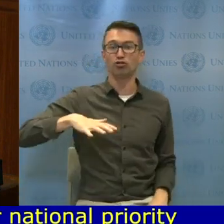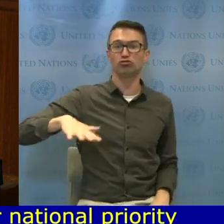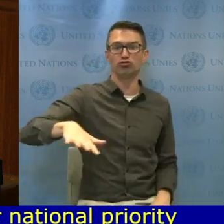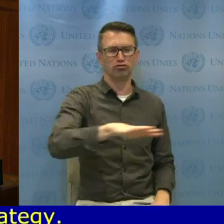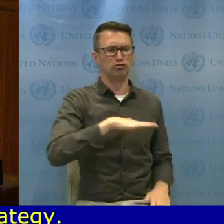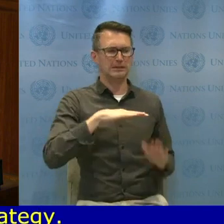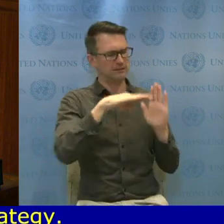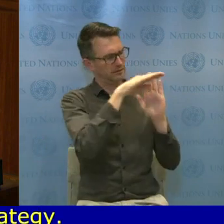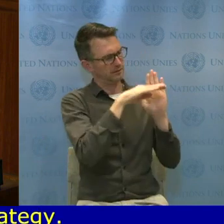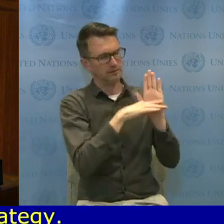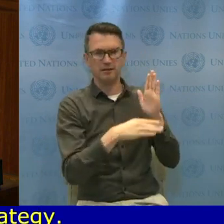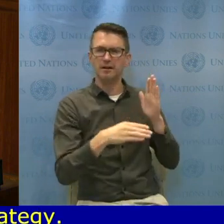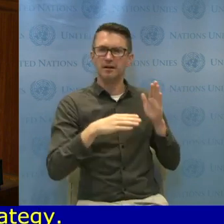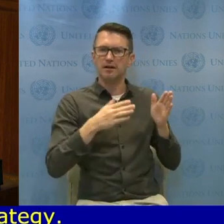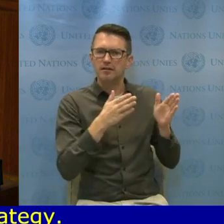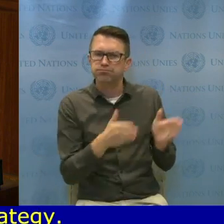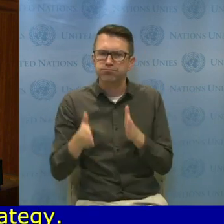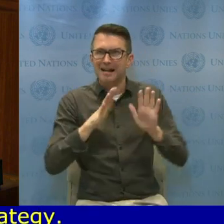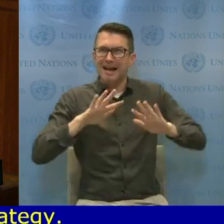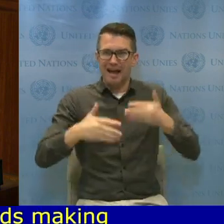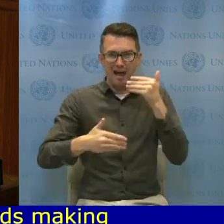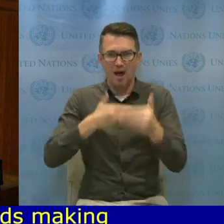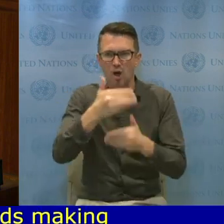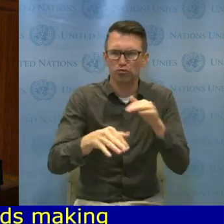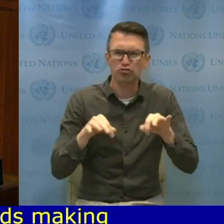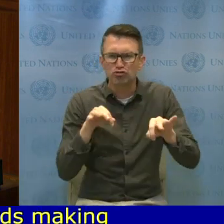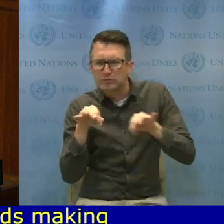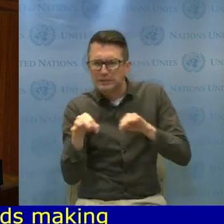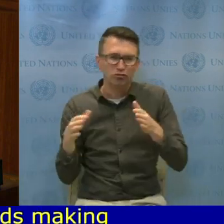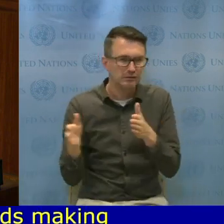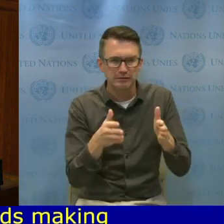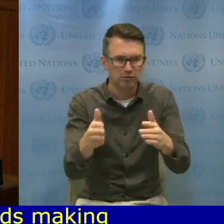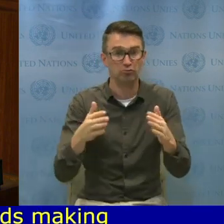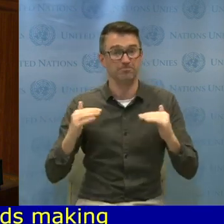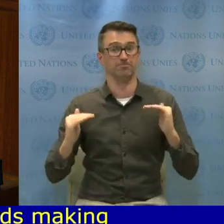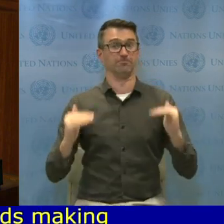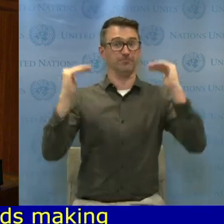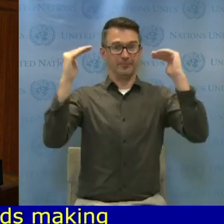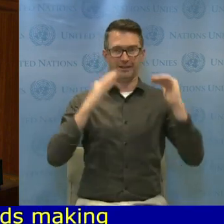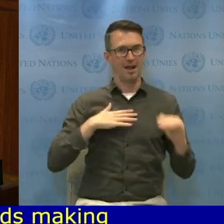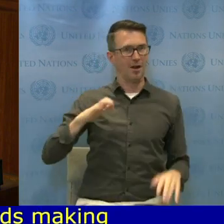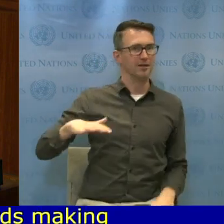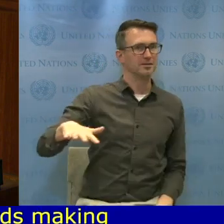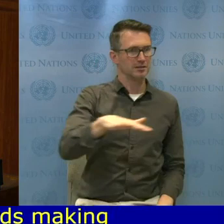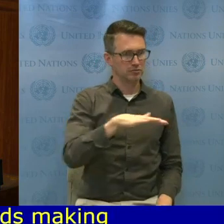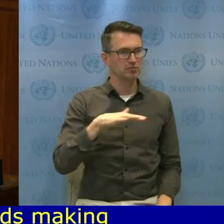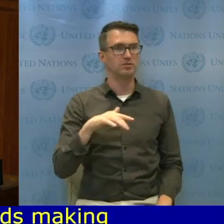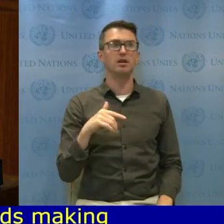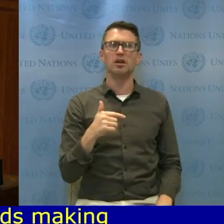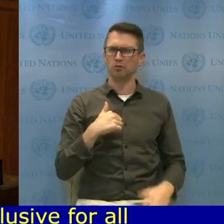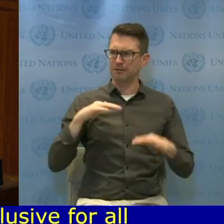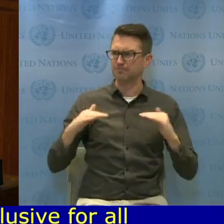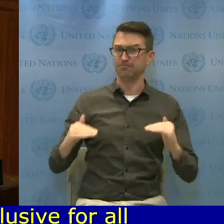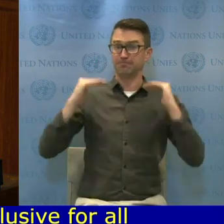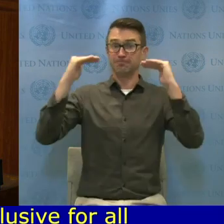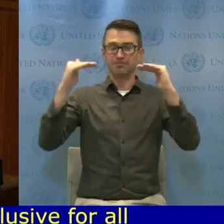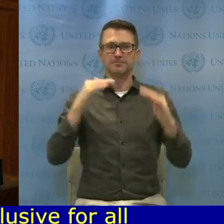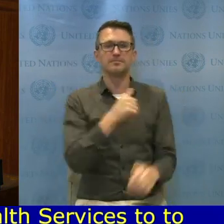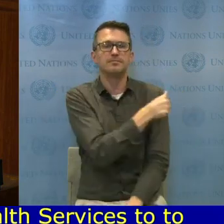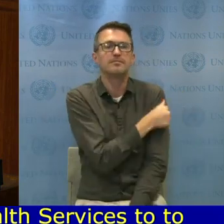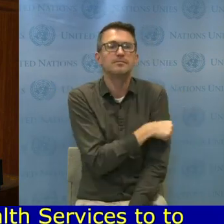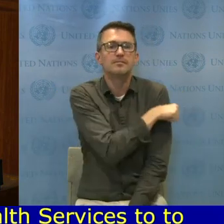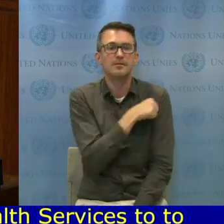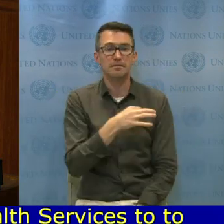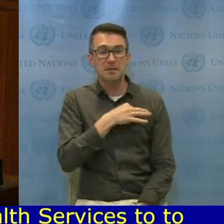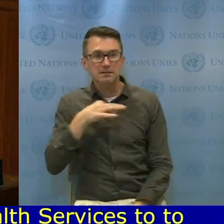health services to better serve persons with disabilities, and providing vocational training along with employment opportunities for Afghans with disabilities. Thank